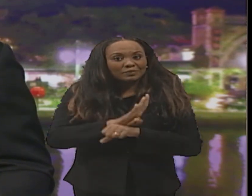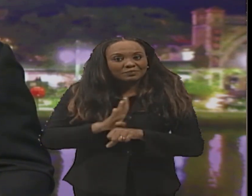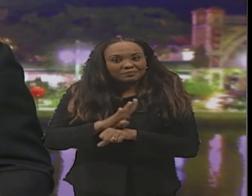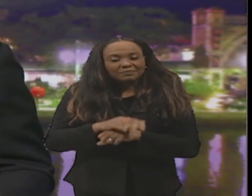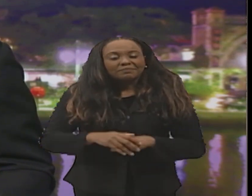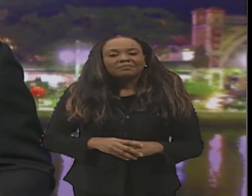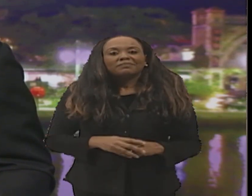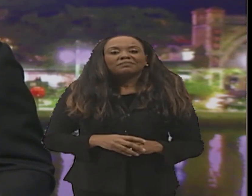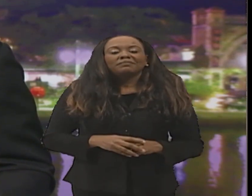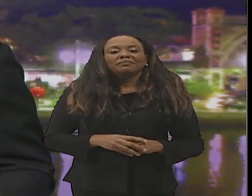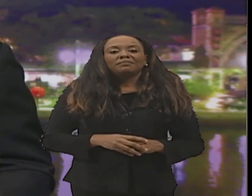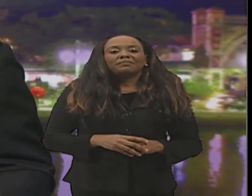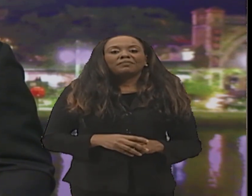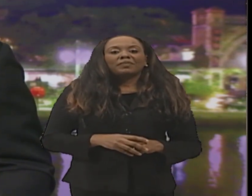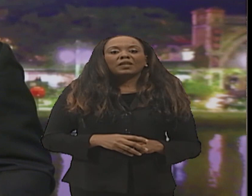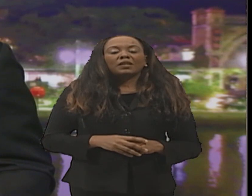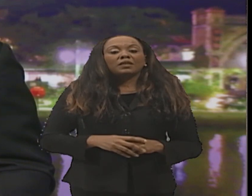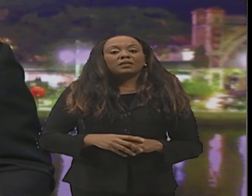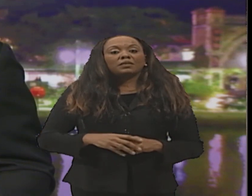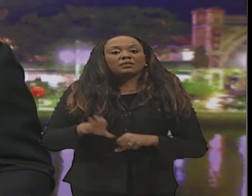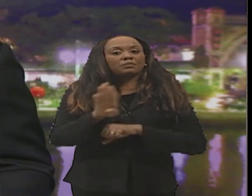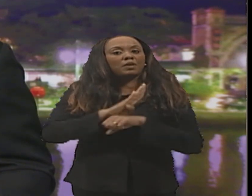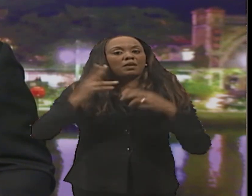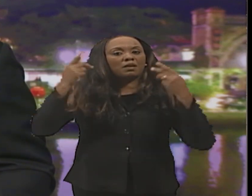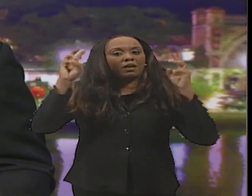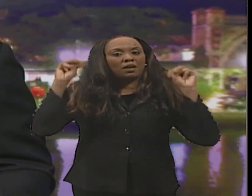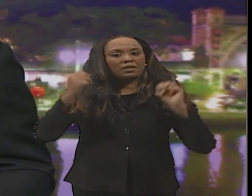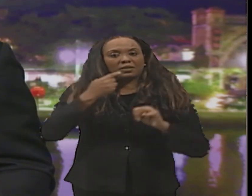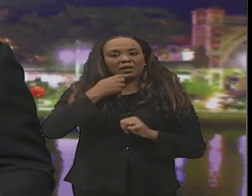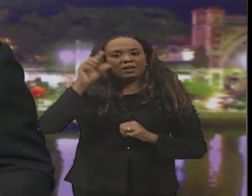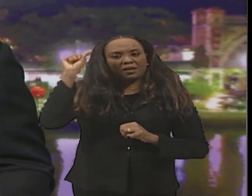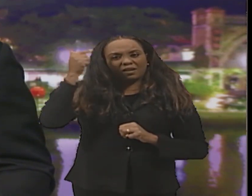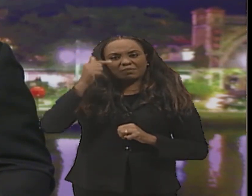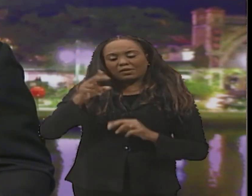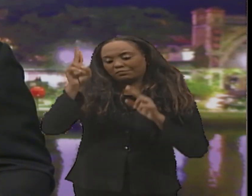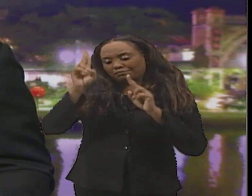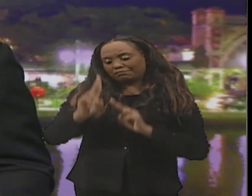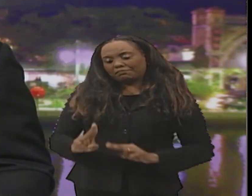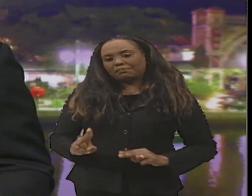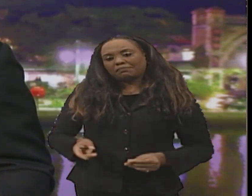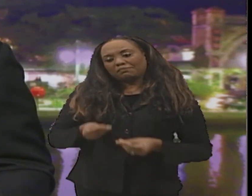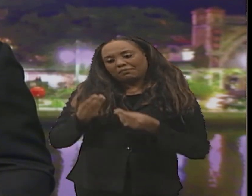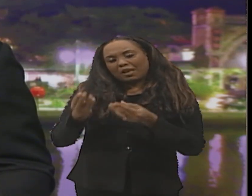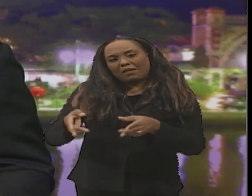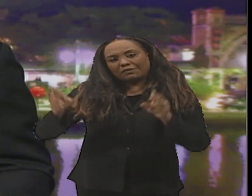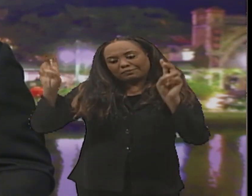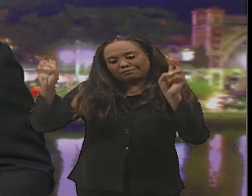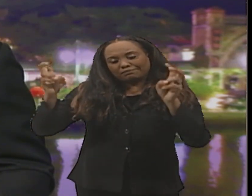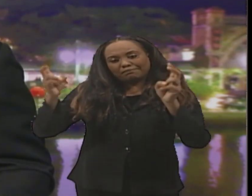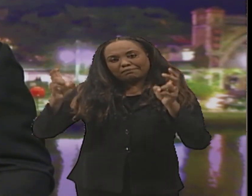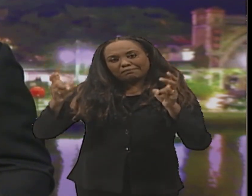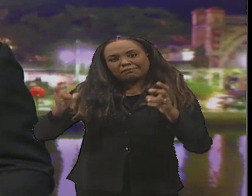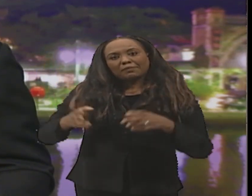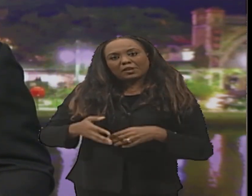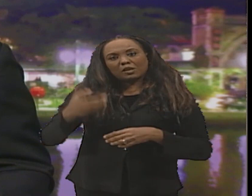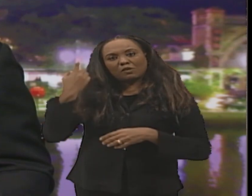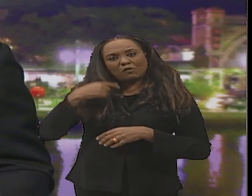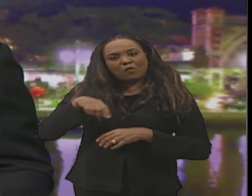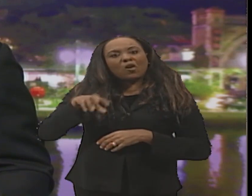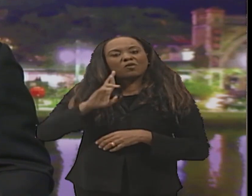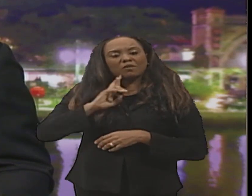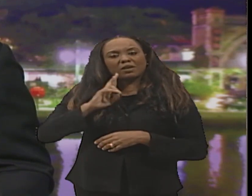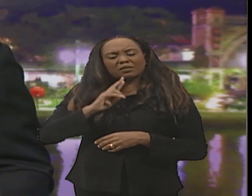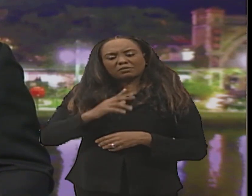Information Service, Prime Minister Mia Moore-Motley says government is honored to confer the title on the outstanding Barbadian who